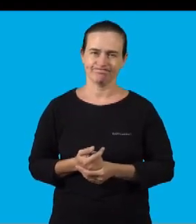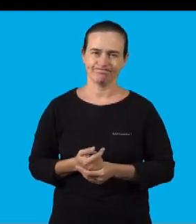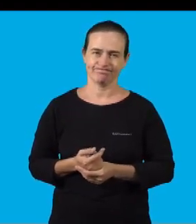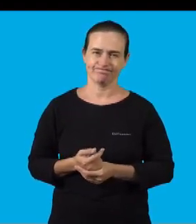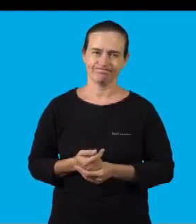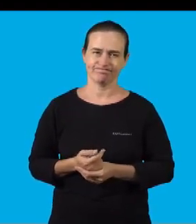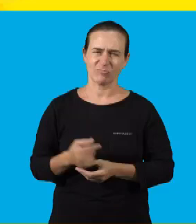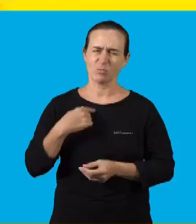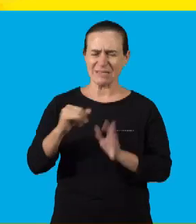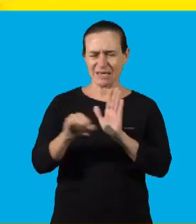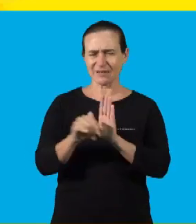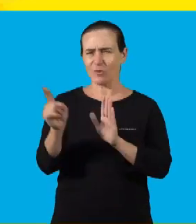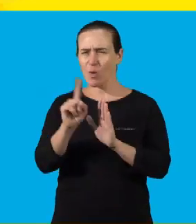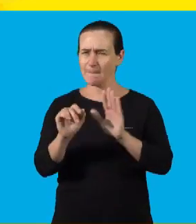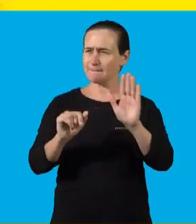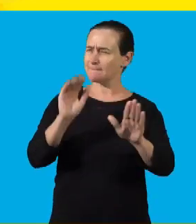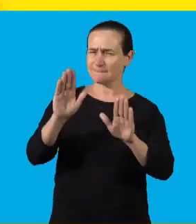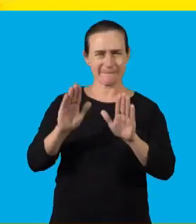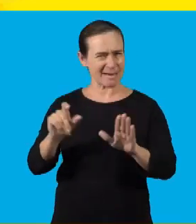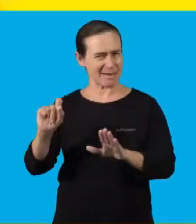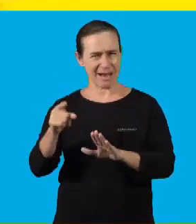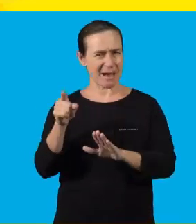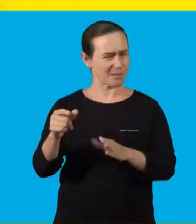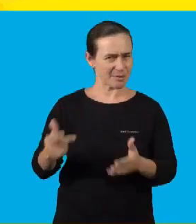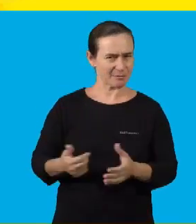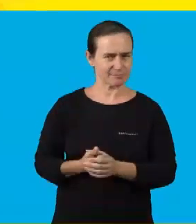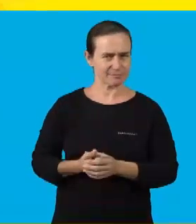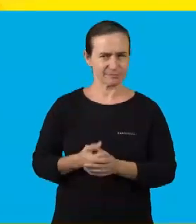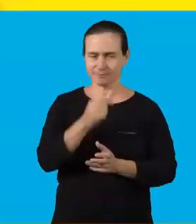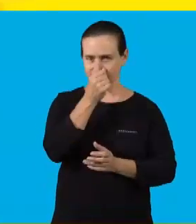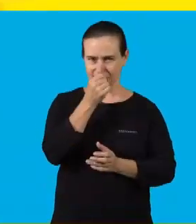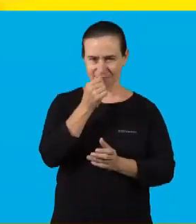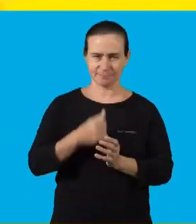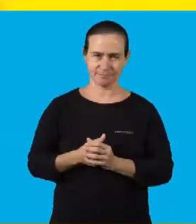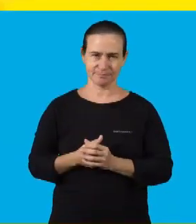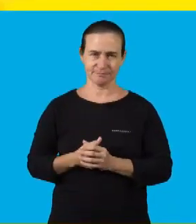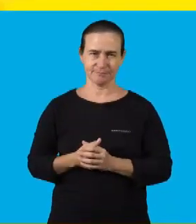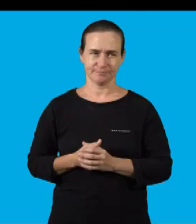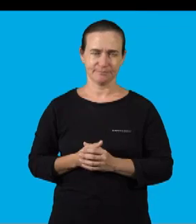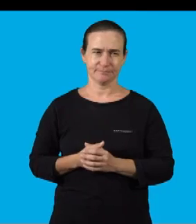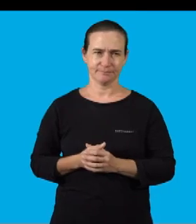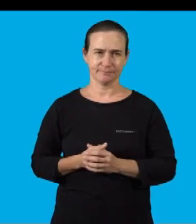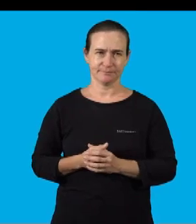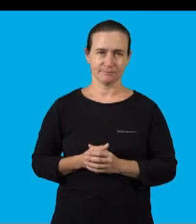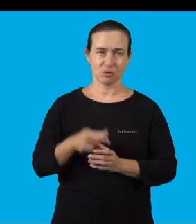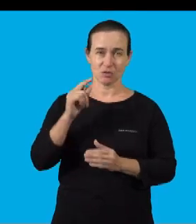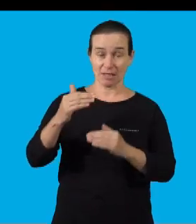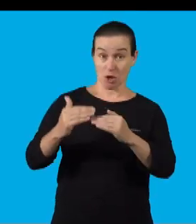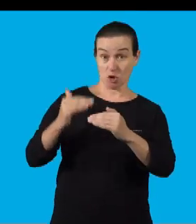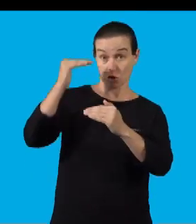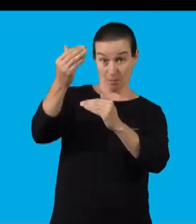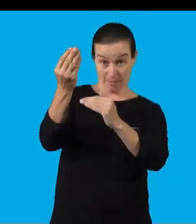find what sort of pattern is going on in these. Now, if you look carefully, you will see that when you look at the